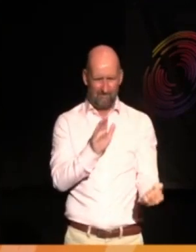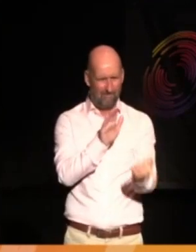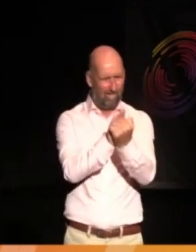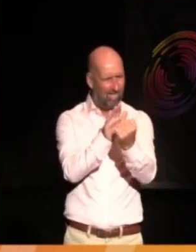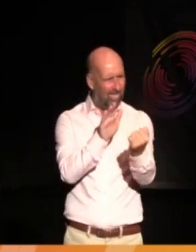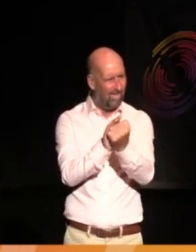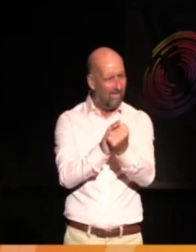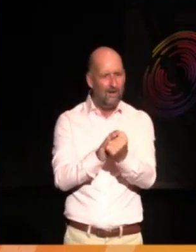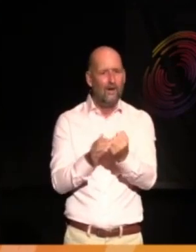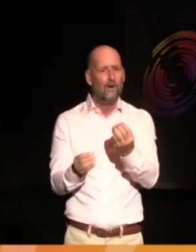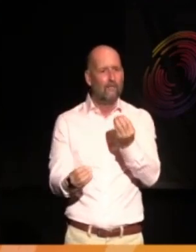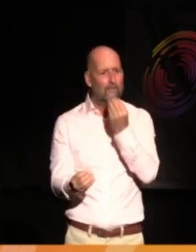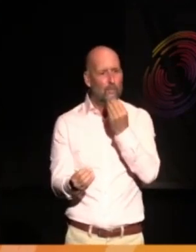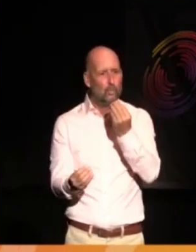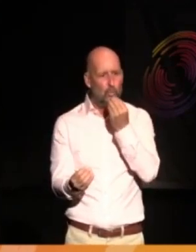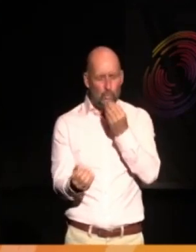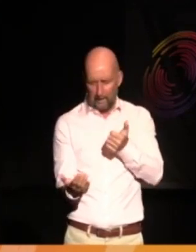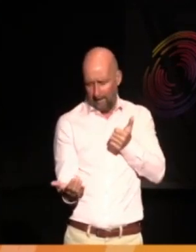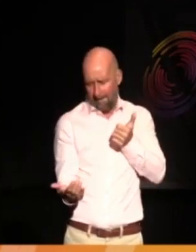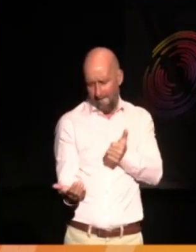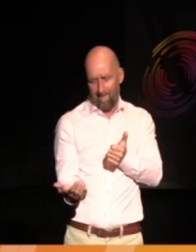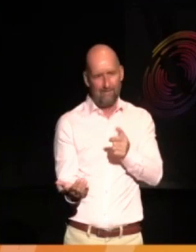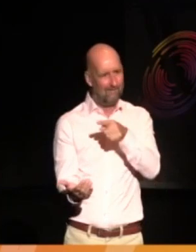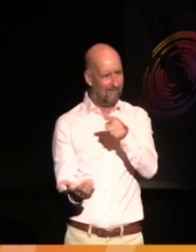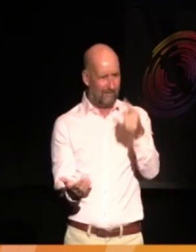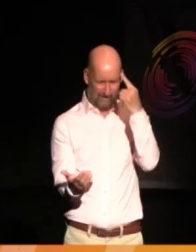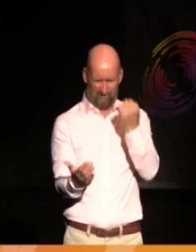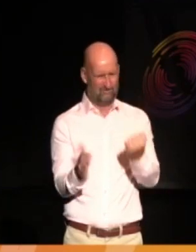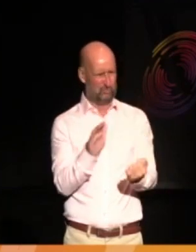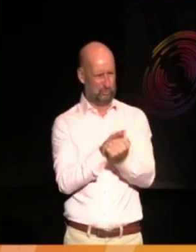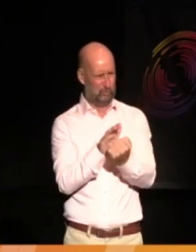wouldn't dream of being caught dead taking photographs of your food.